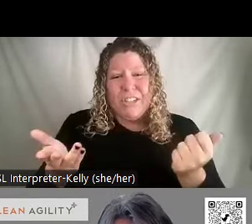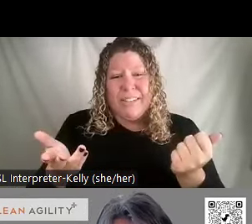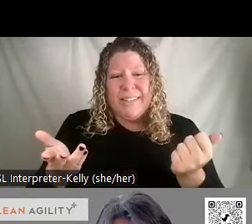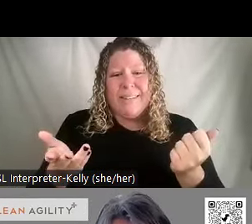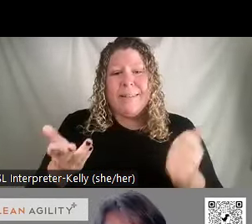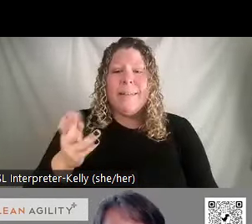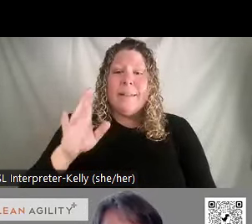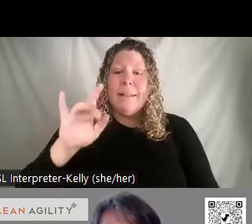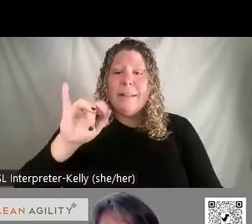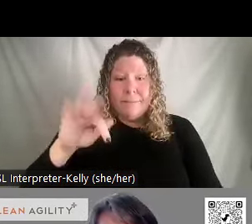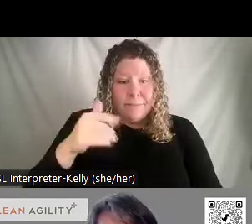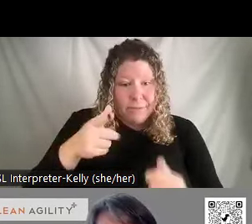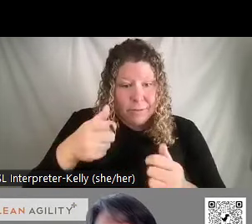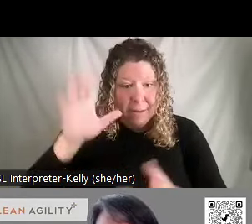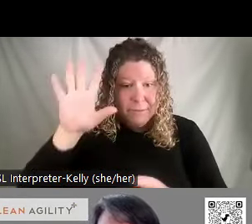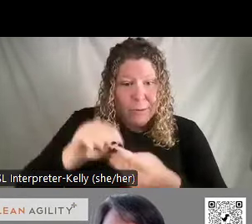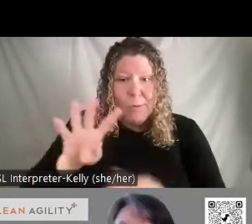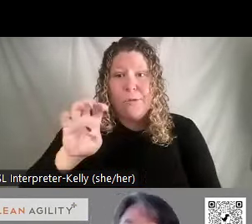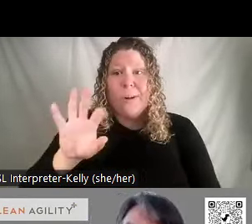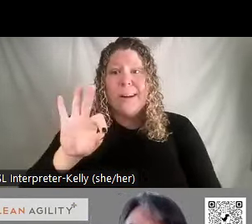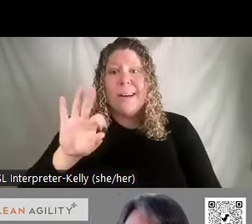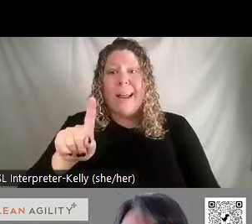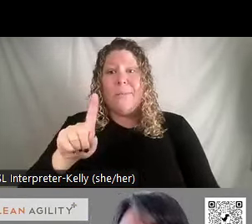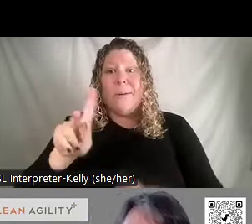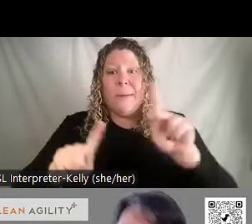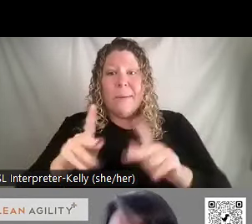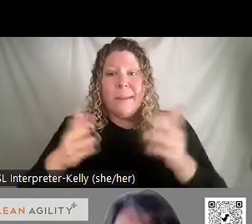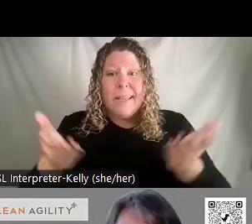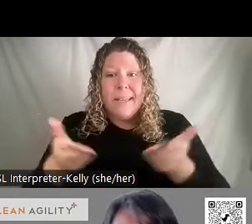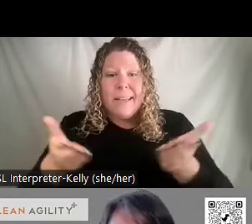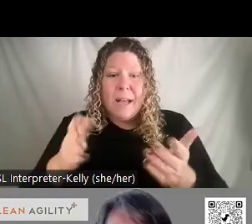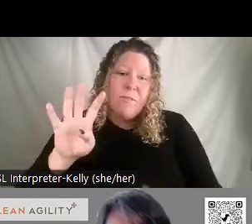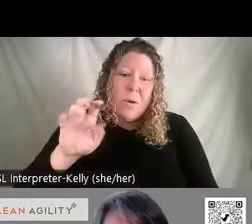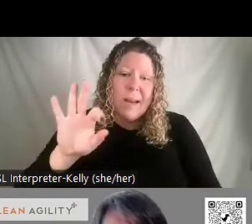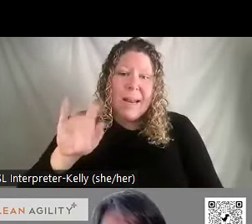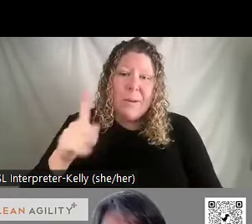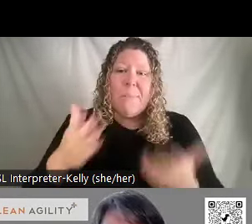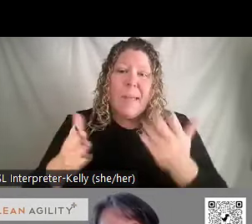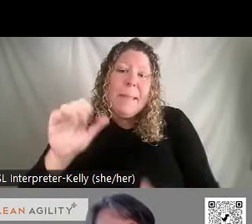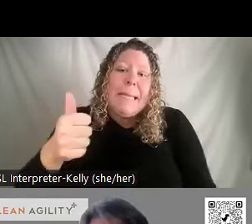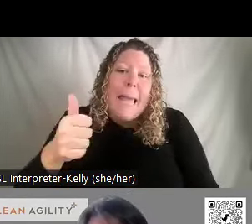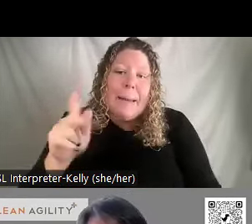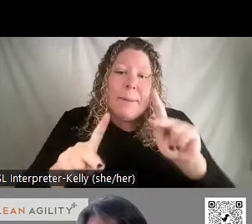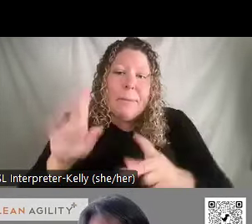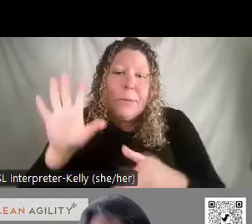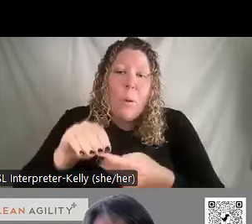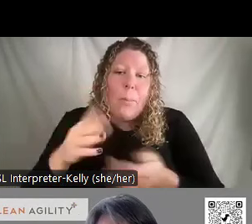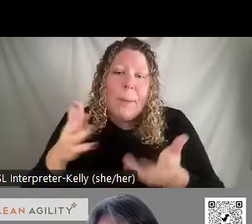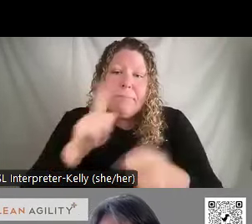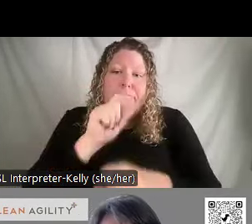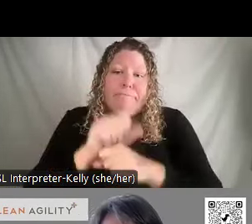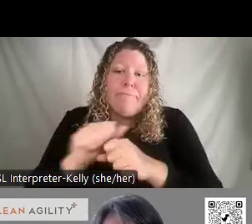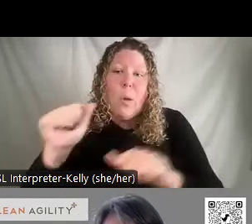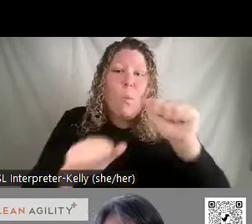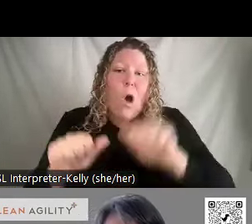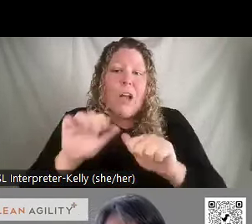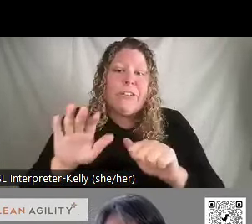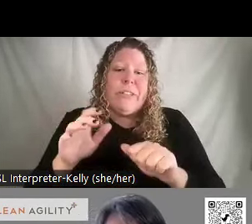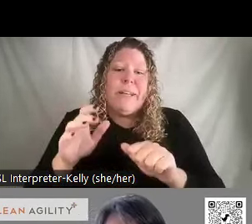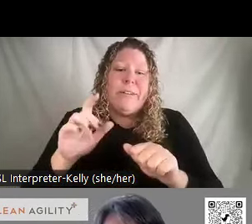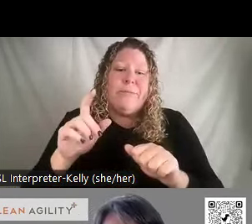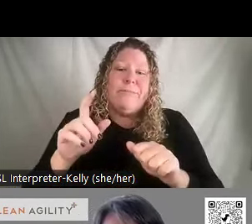see 491 people on this call. Well, of the 491, I'm sure there's probably 10 people that have. But generally speaking, people do not